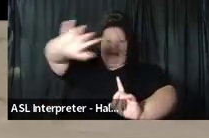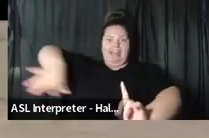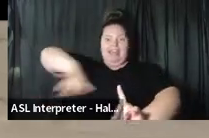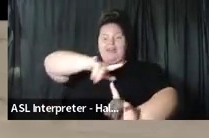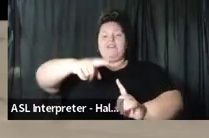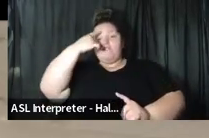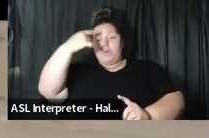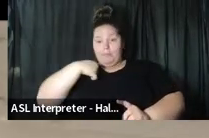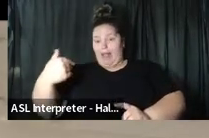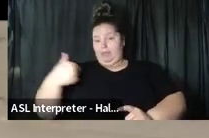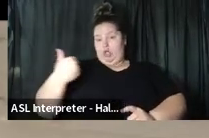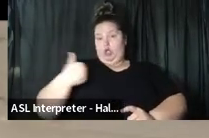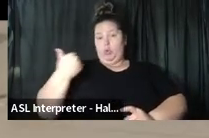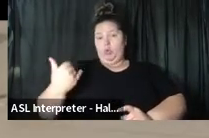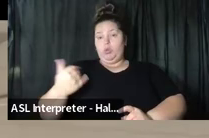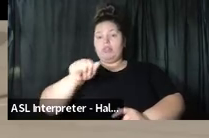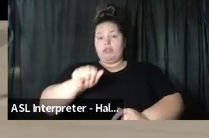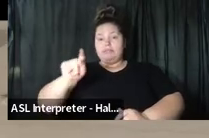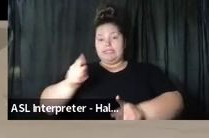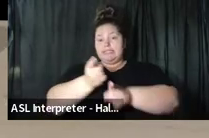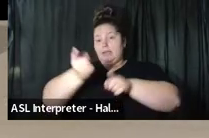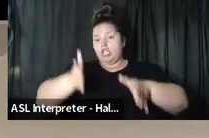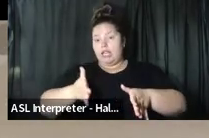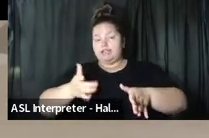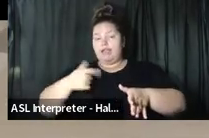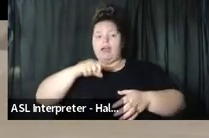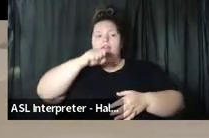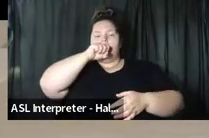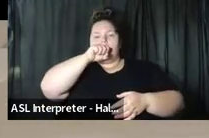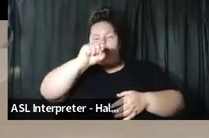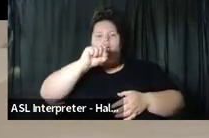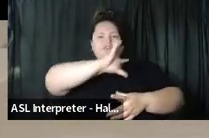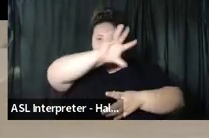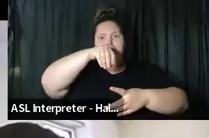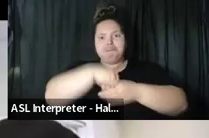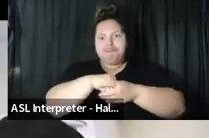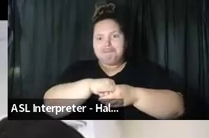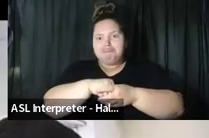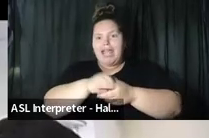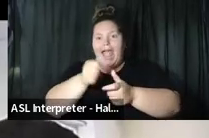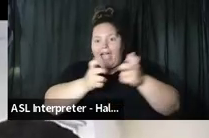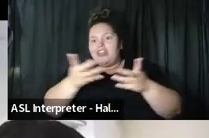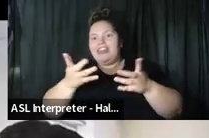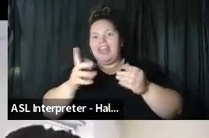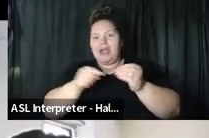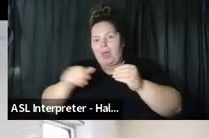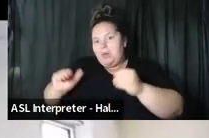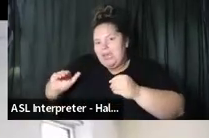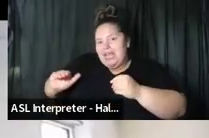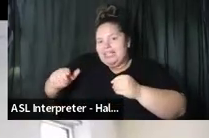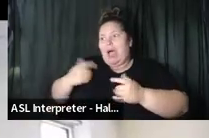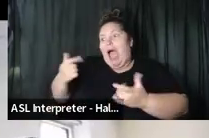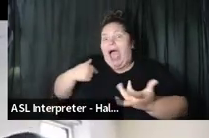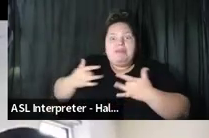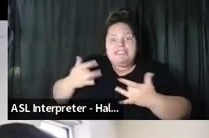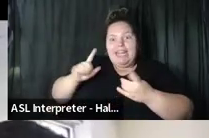specialist, I love anything to do with kids. So I get really excited anytime I see kids being really excited. But, and then just to let people know